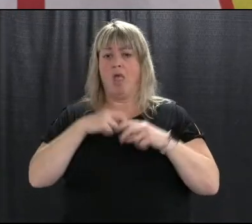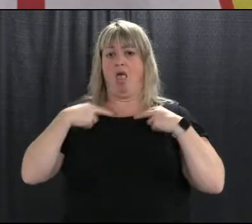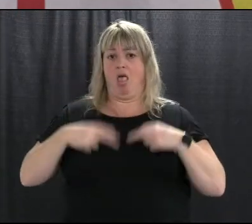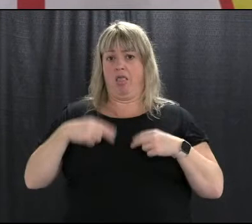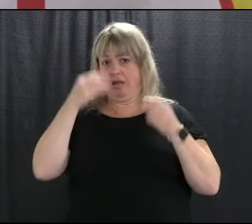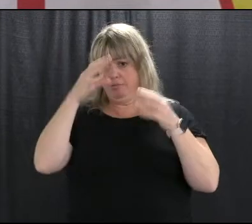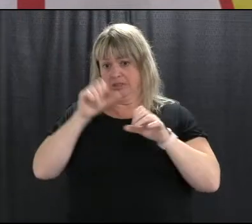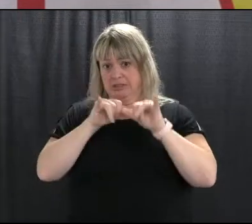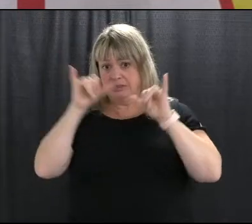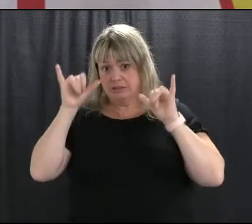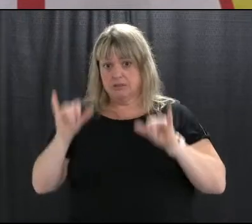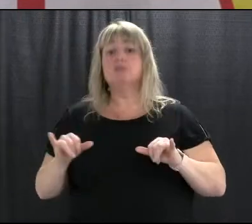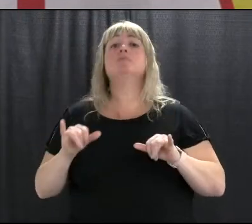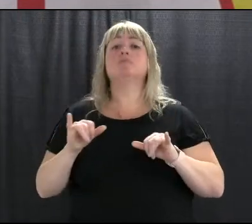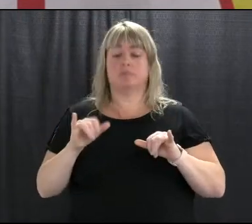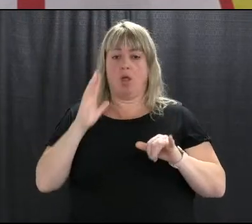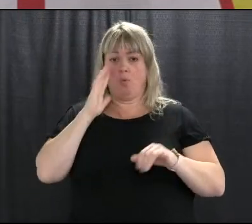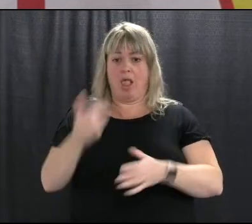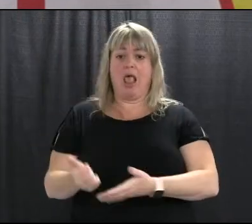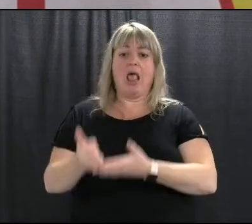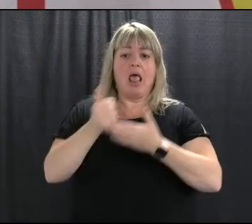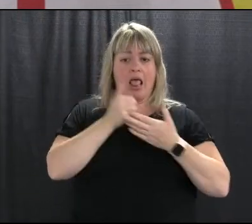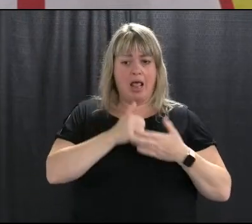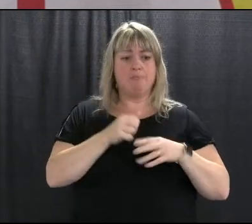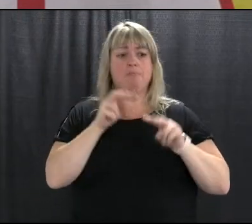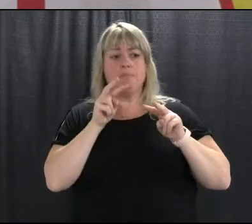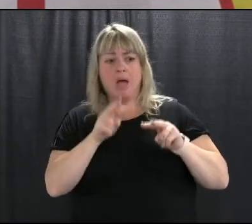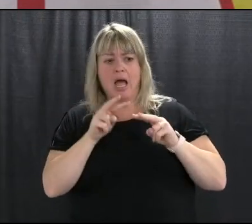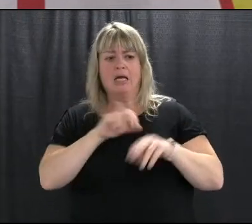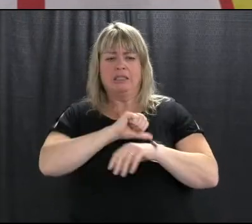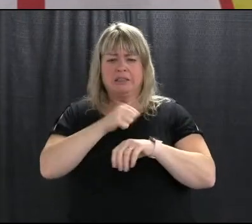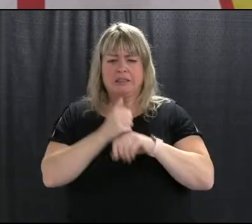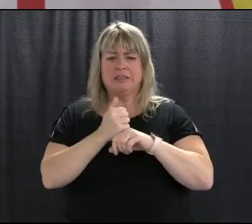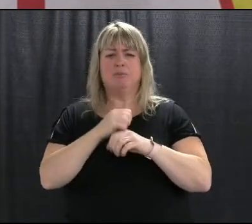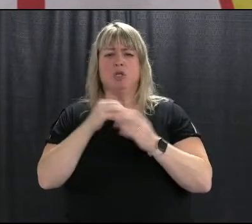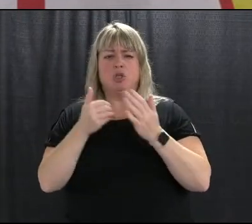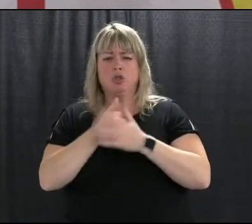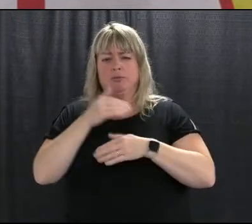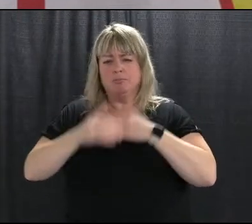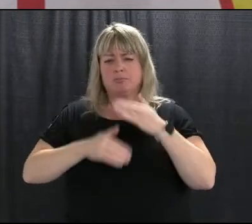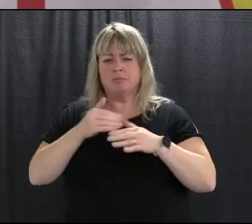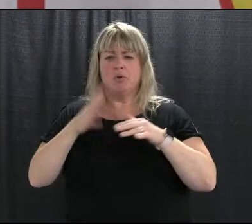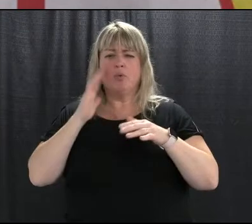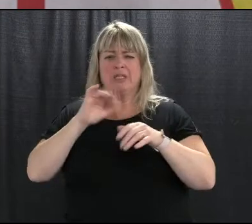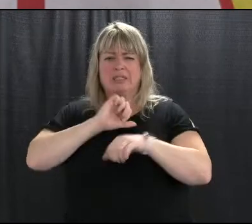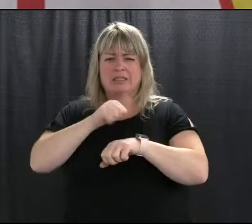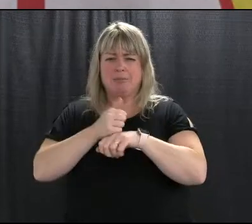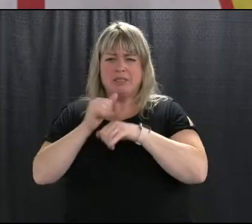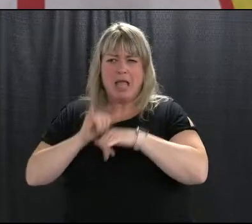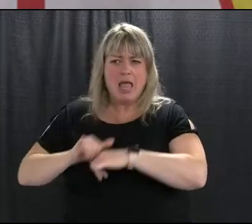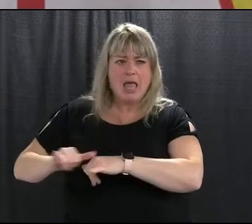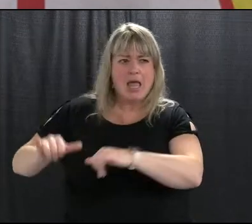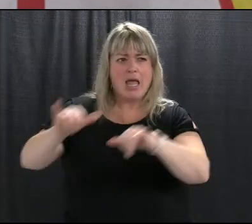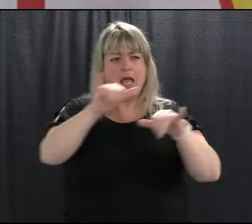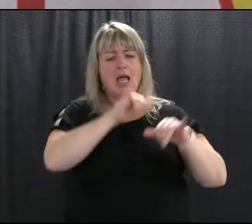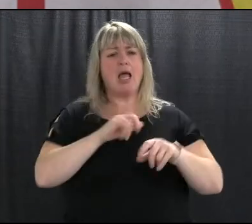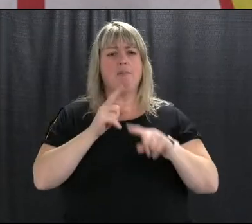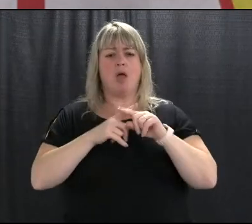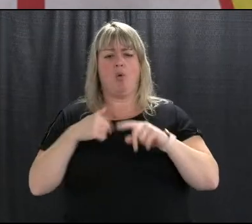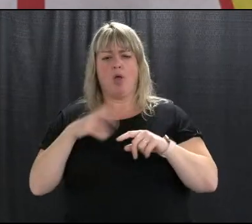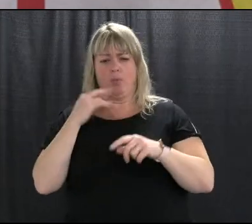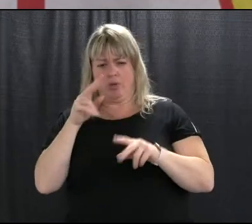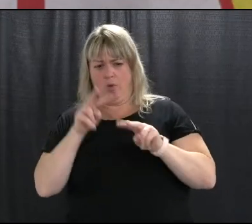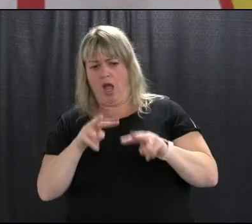will help with the monitoring and the standardization of processes and the measurement of wait